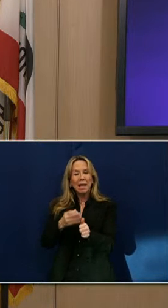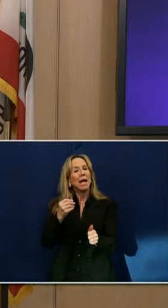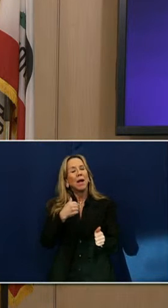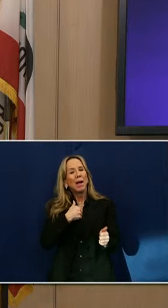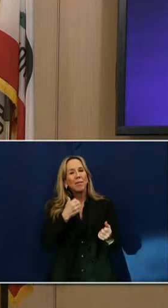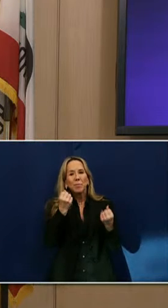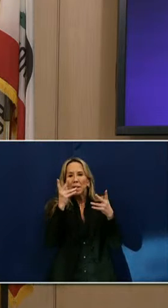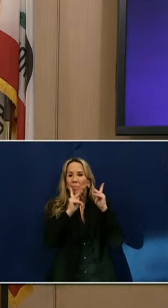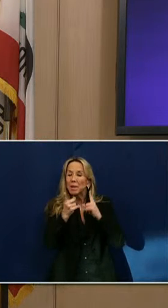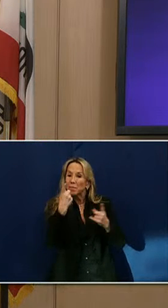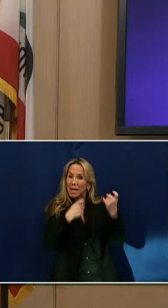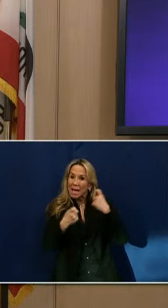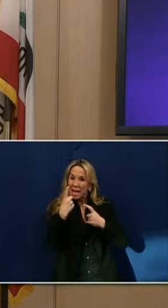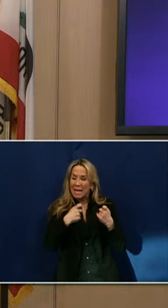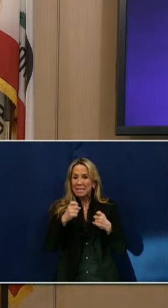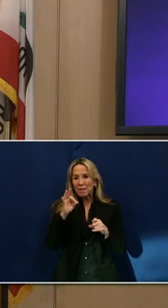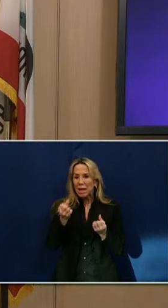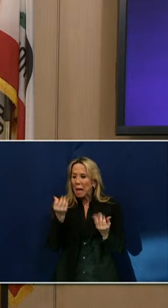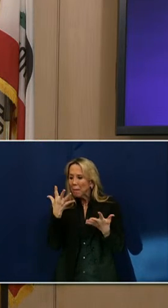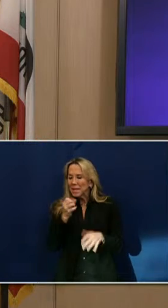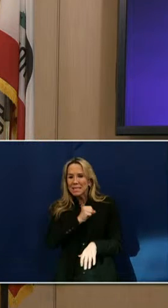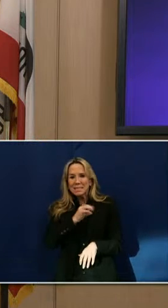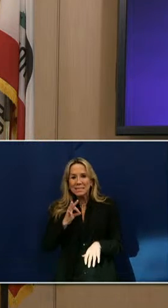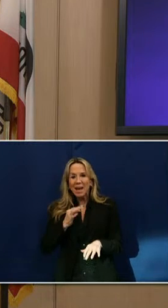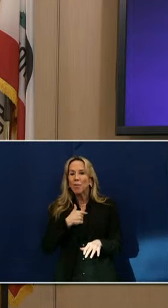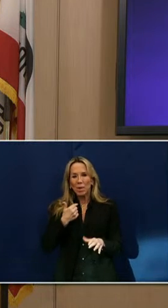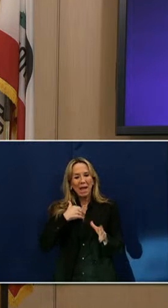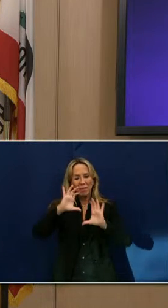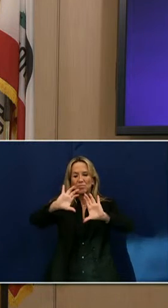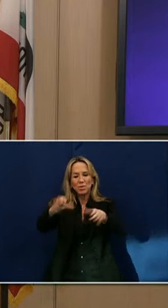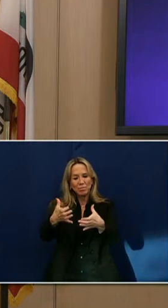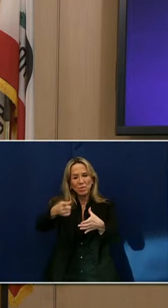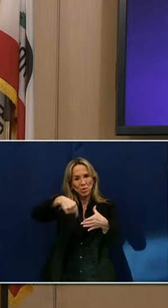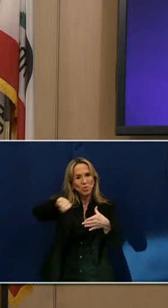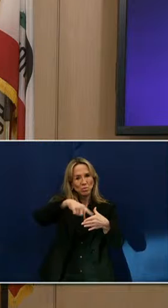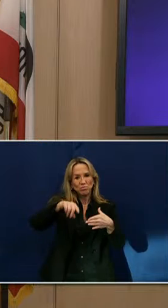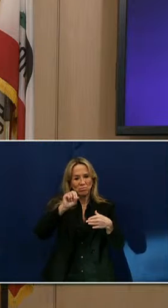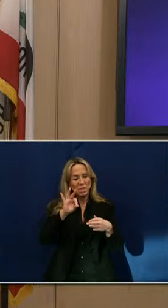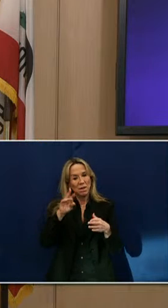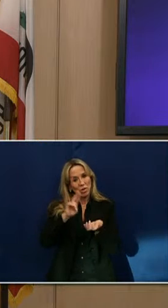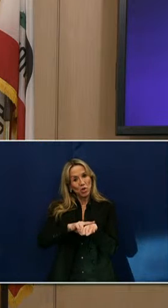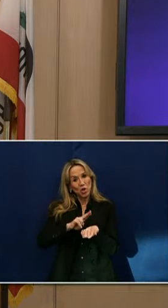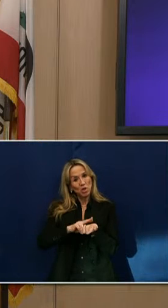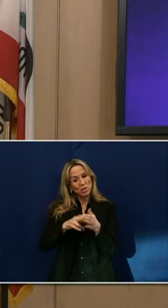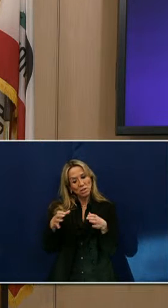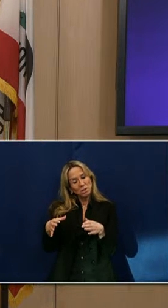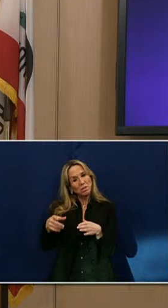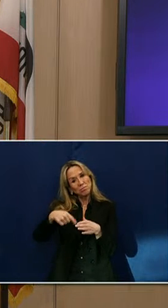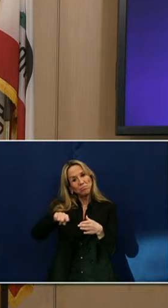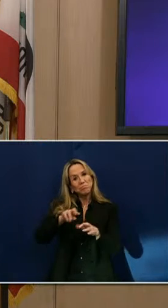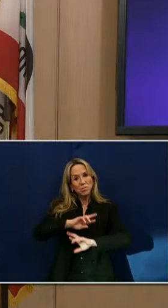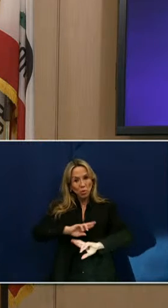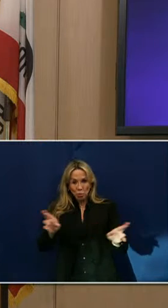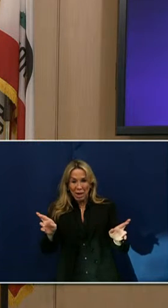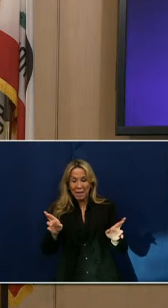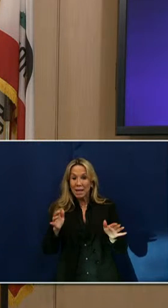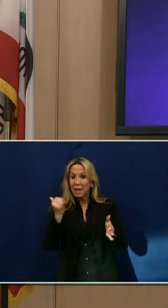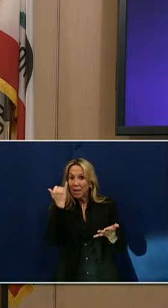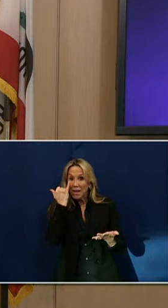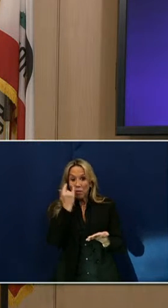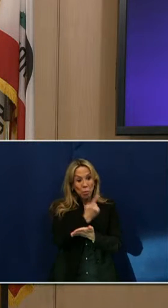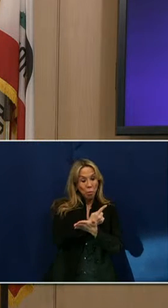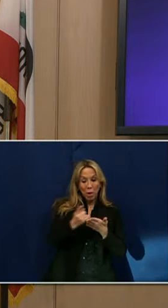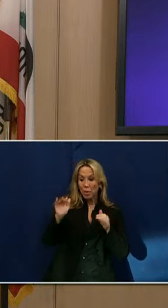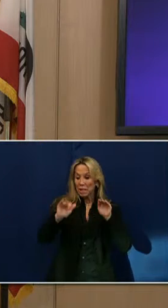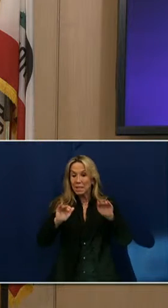We do have a cohort of about 50 nurses on standby with probably a week's notice that can be ready to